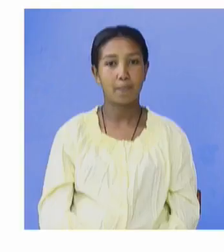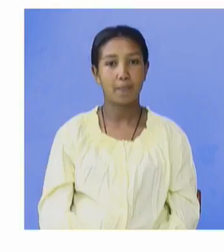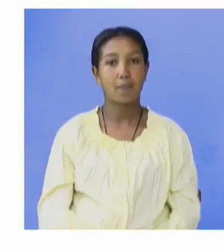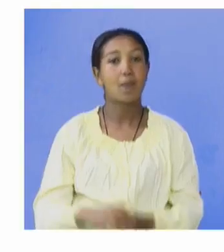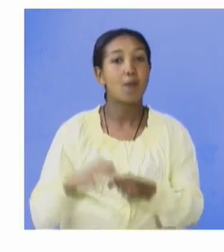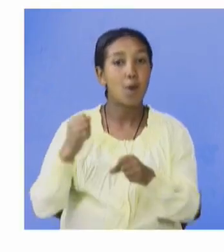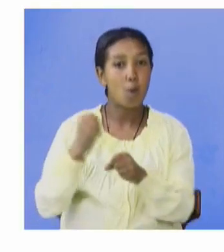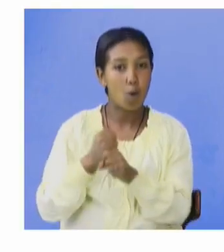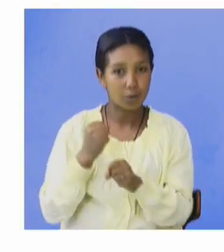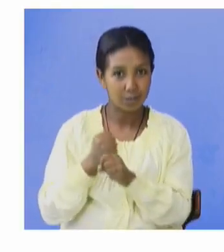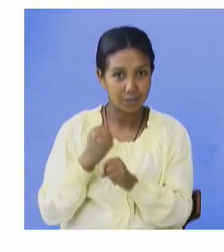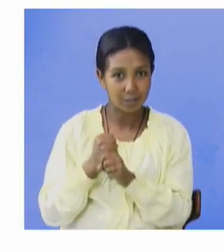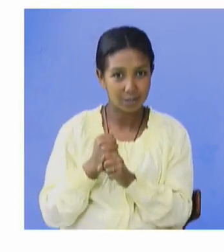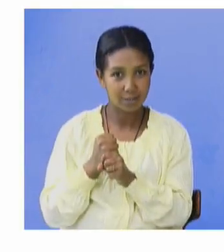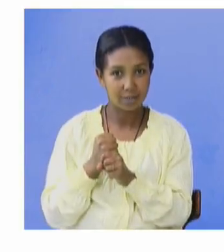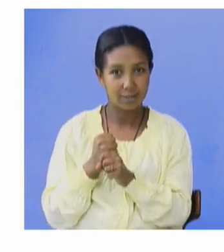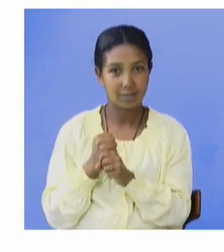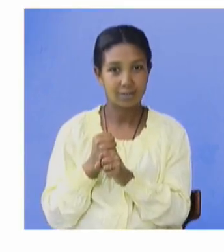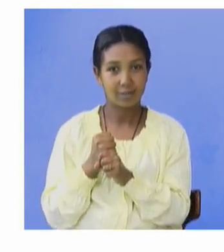works